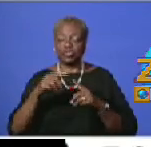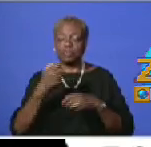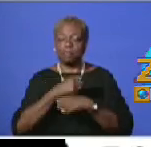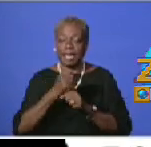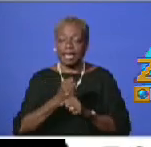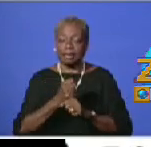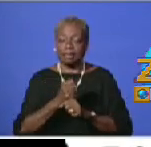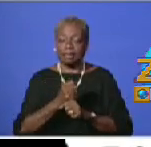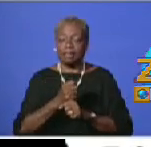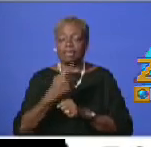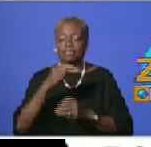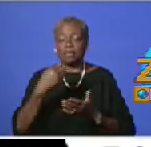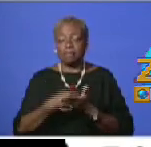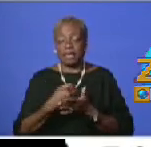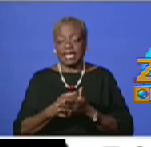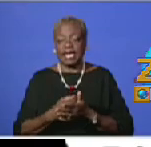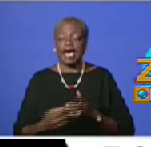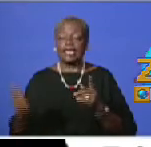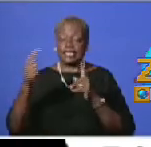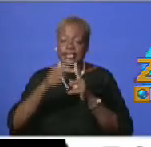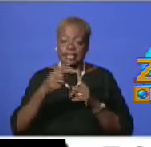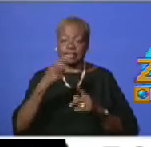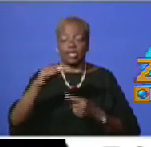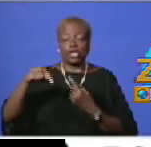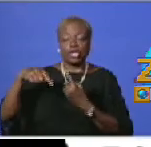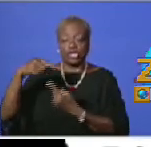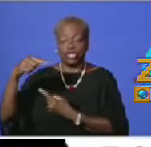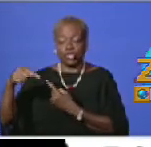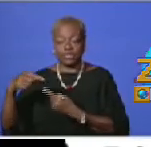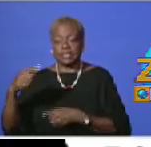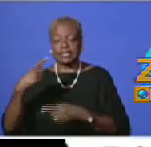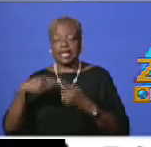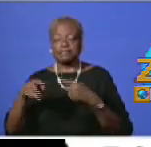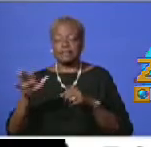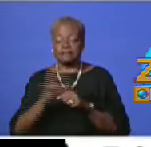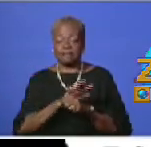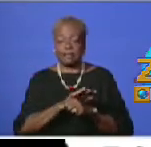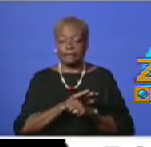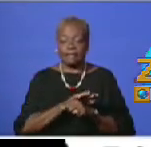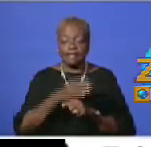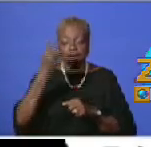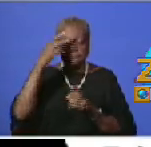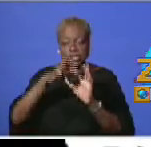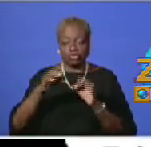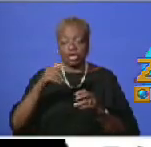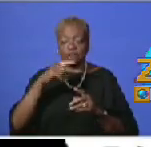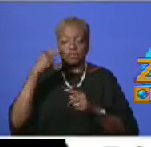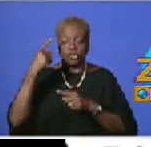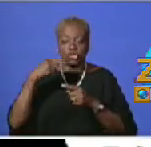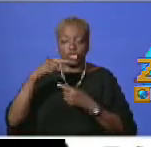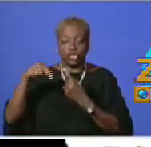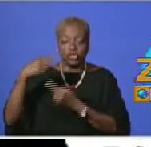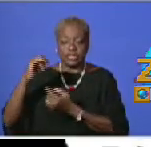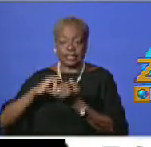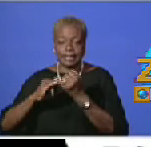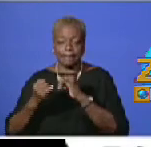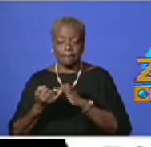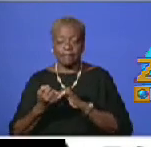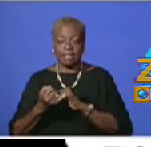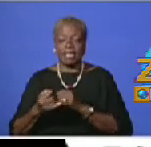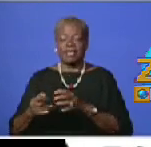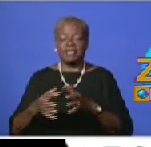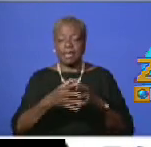industry comes back to full fruition. The Ministry of Tourism, the